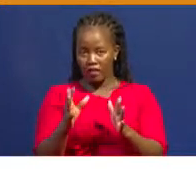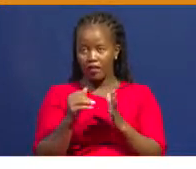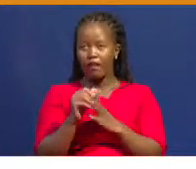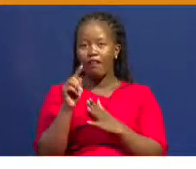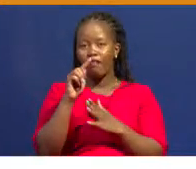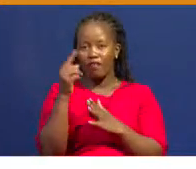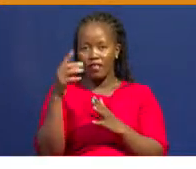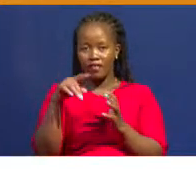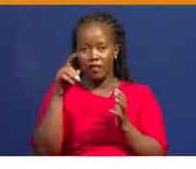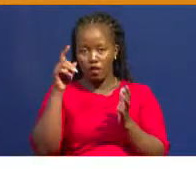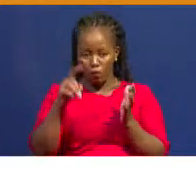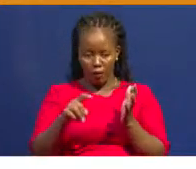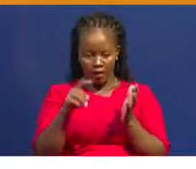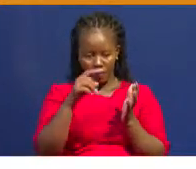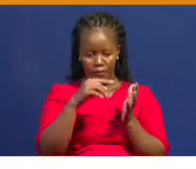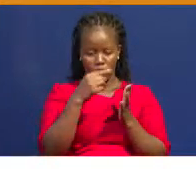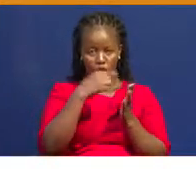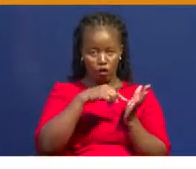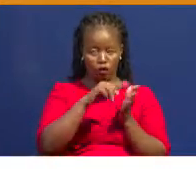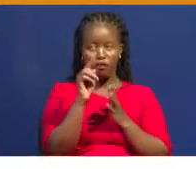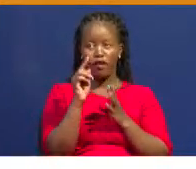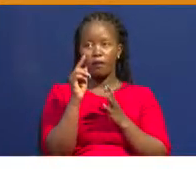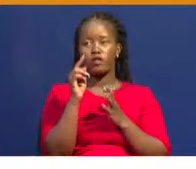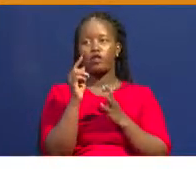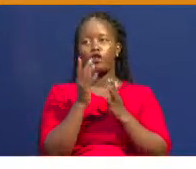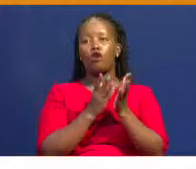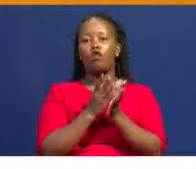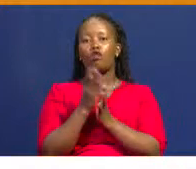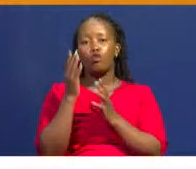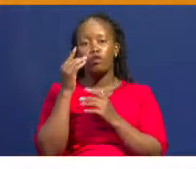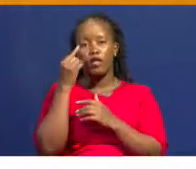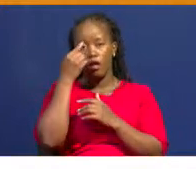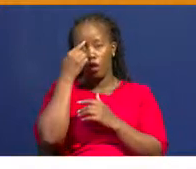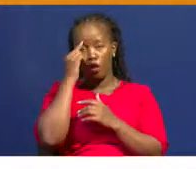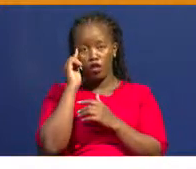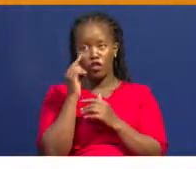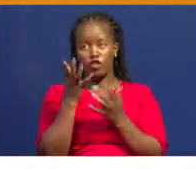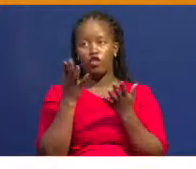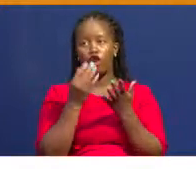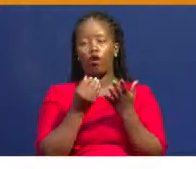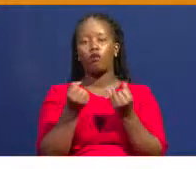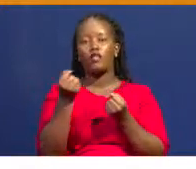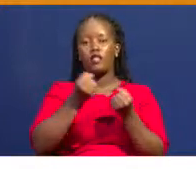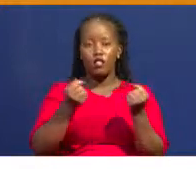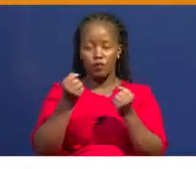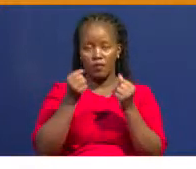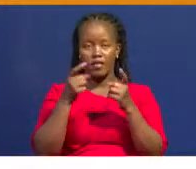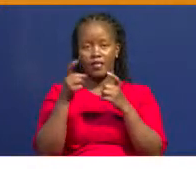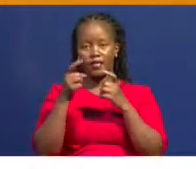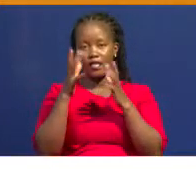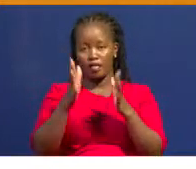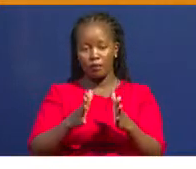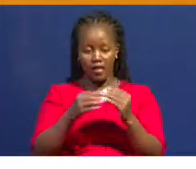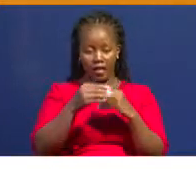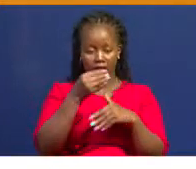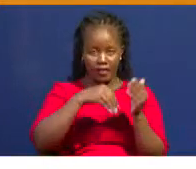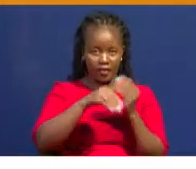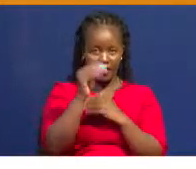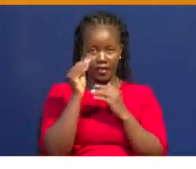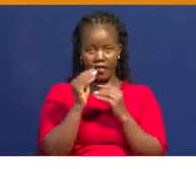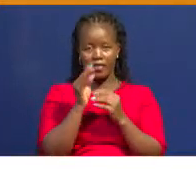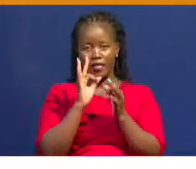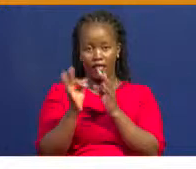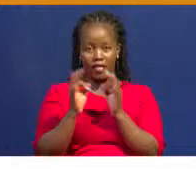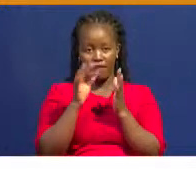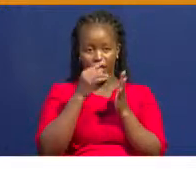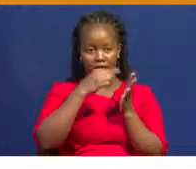verified by the original speed limiter vendor that it is fitted by that.